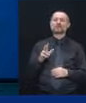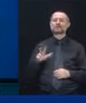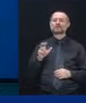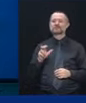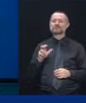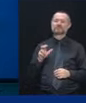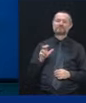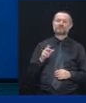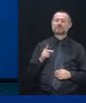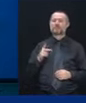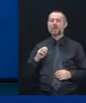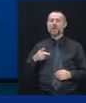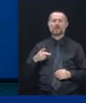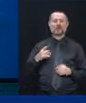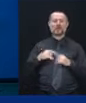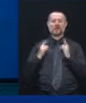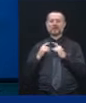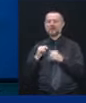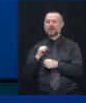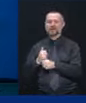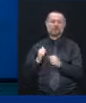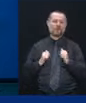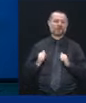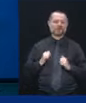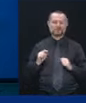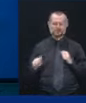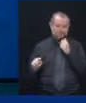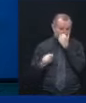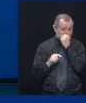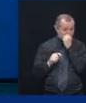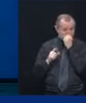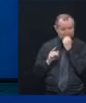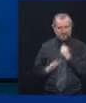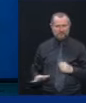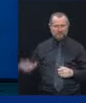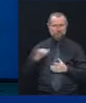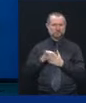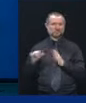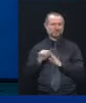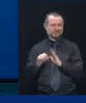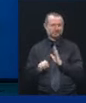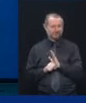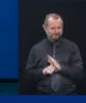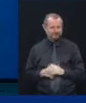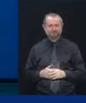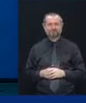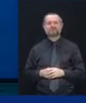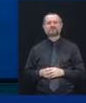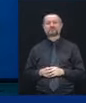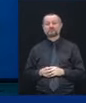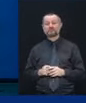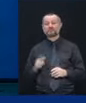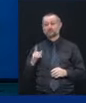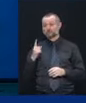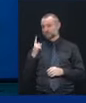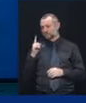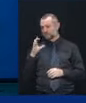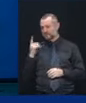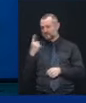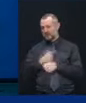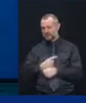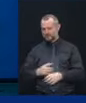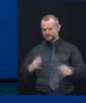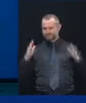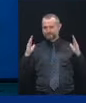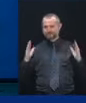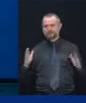arts events all across the state. 300 events in 100 days of